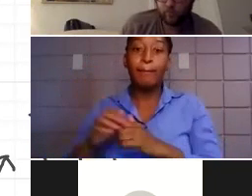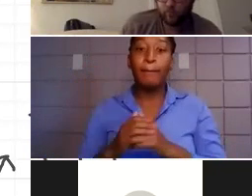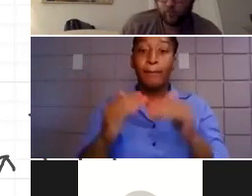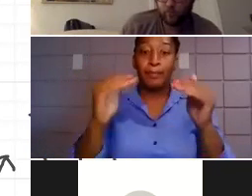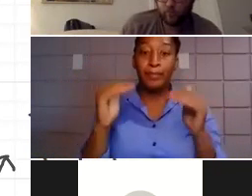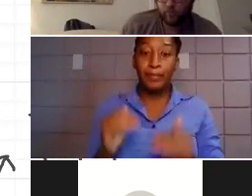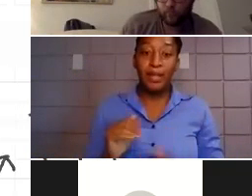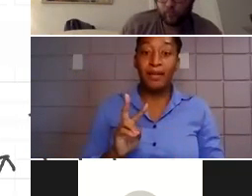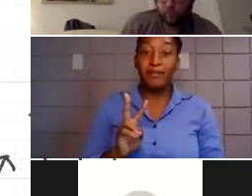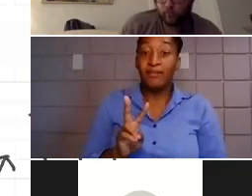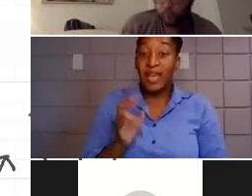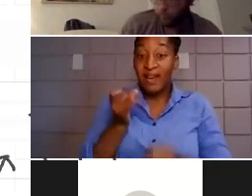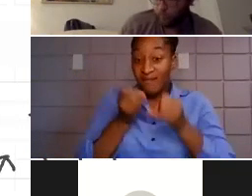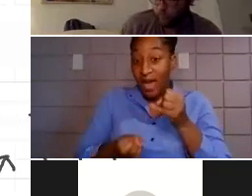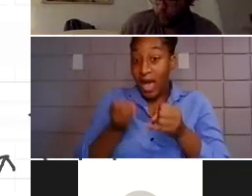squared